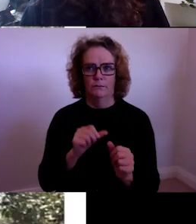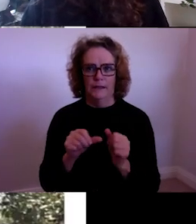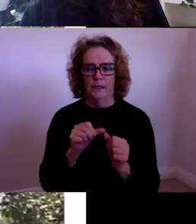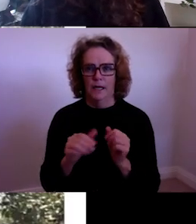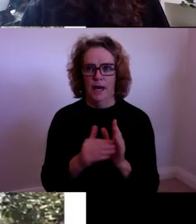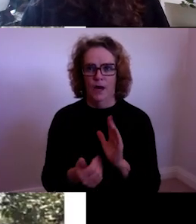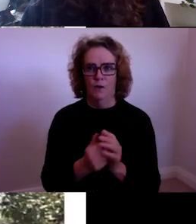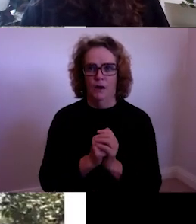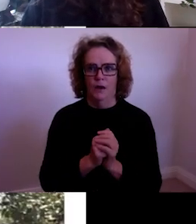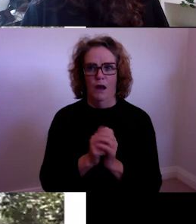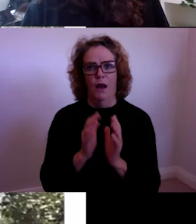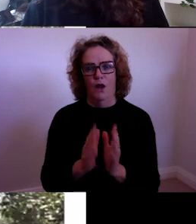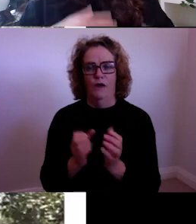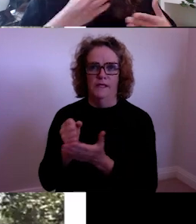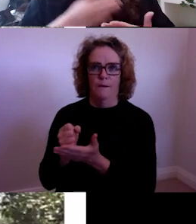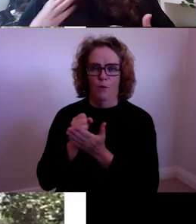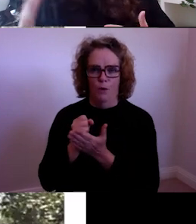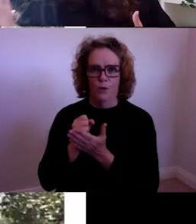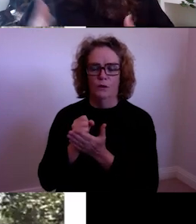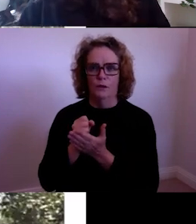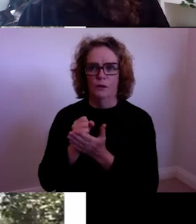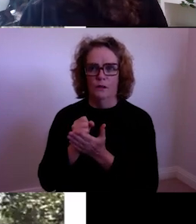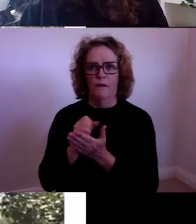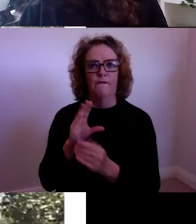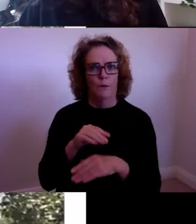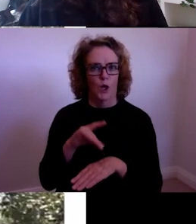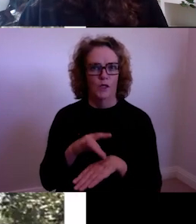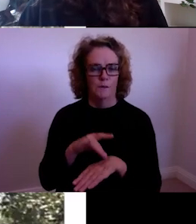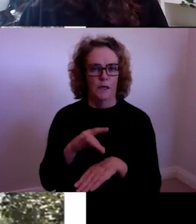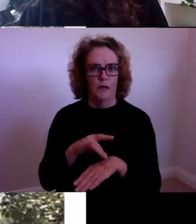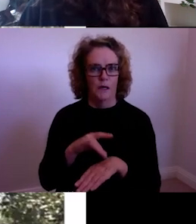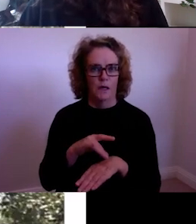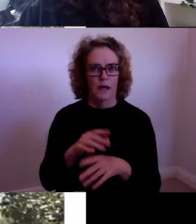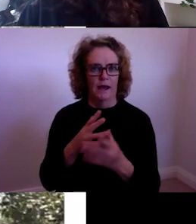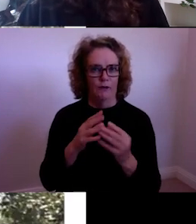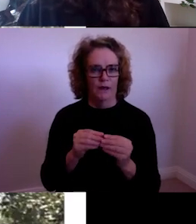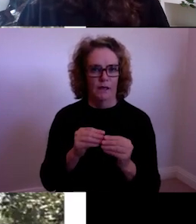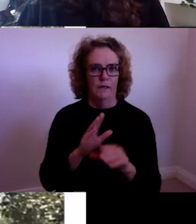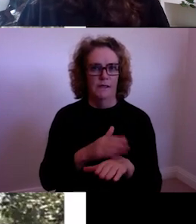Having had so much support over the years from the hospital, we have all of those things set up.